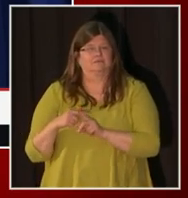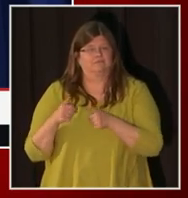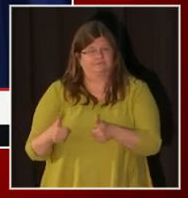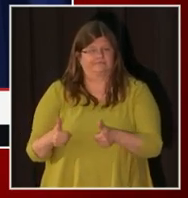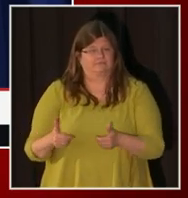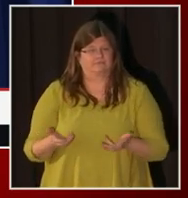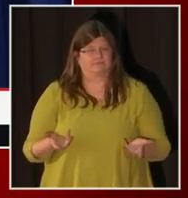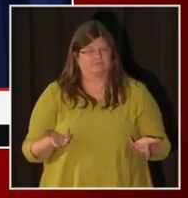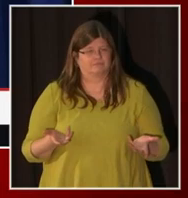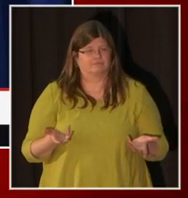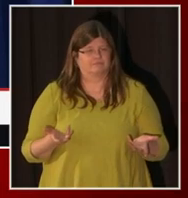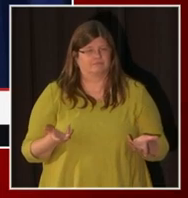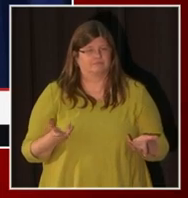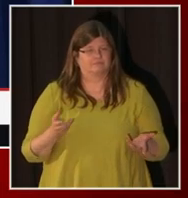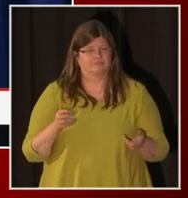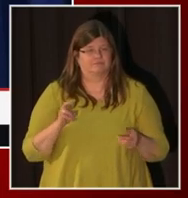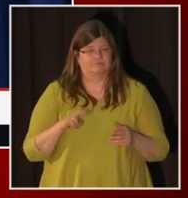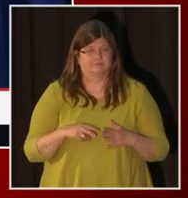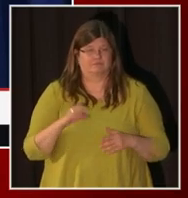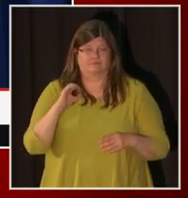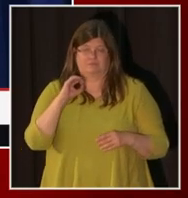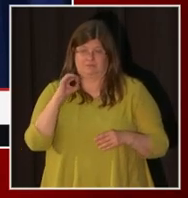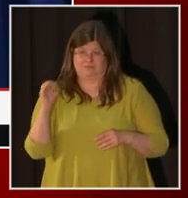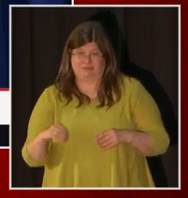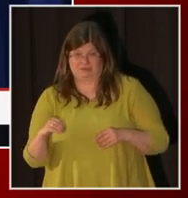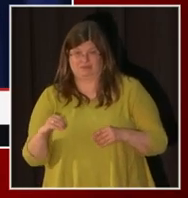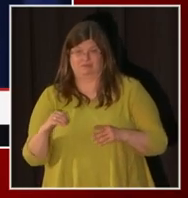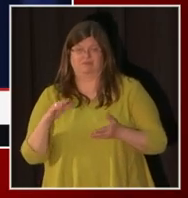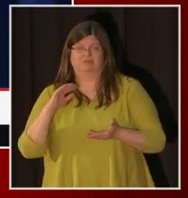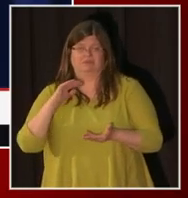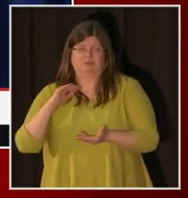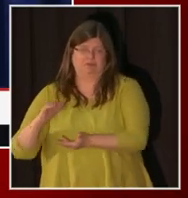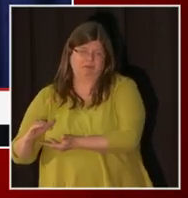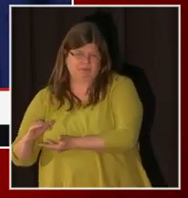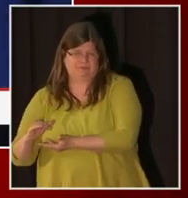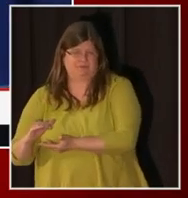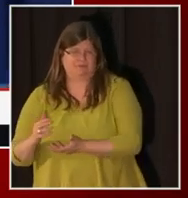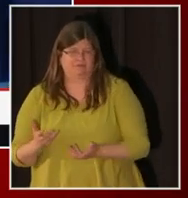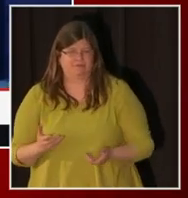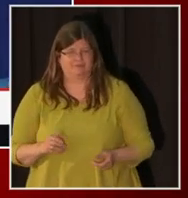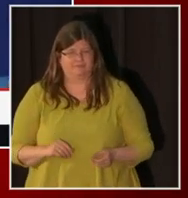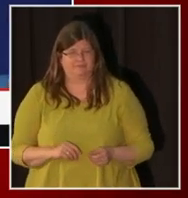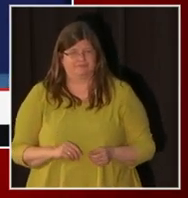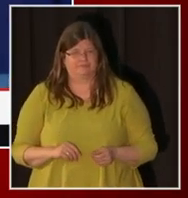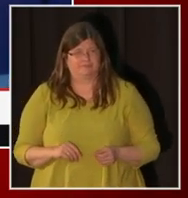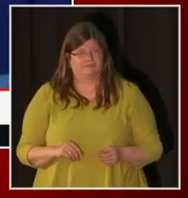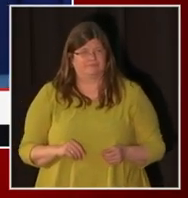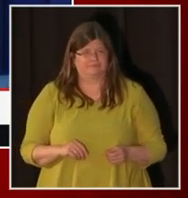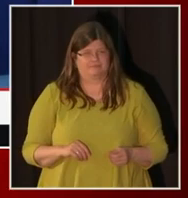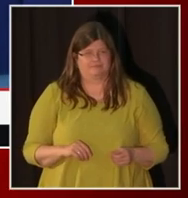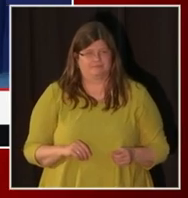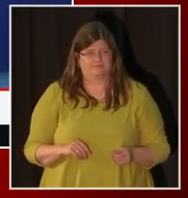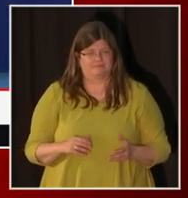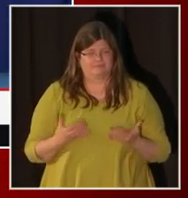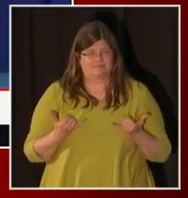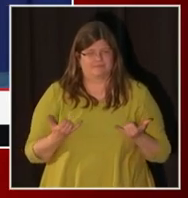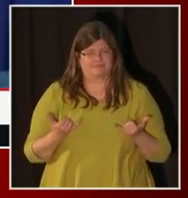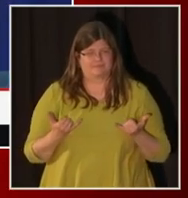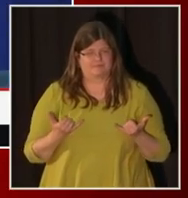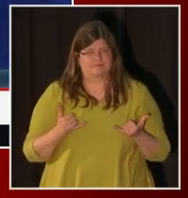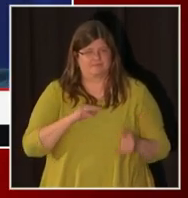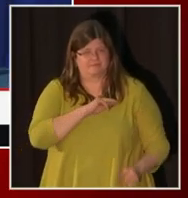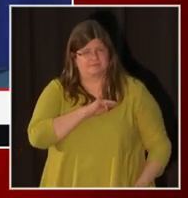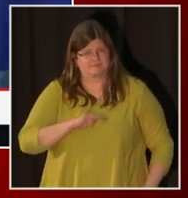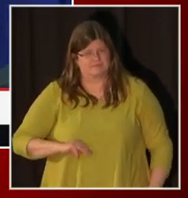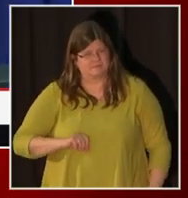down. Mayor Bowser, can you expand on what you meant when you said we have a once-in-a-generation opportunity to reopen our city in a way that